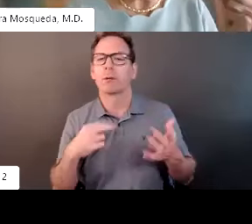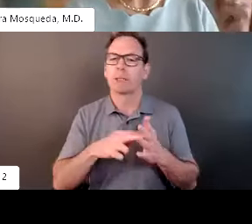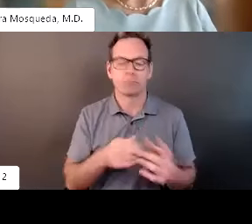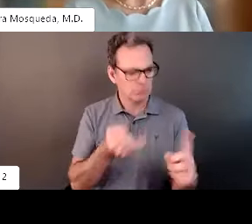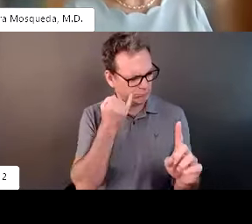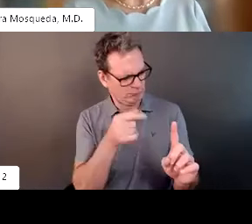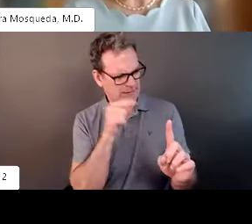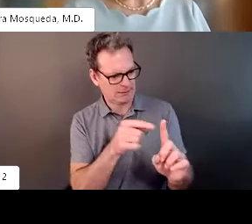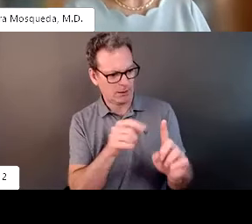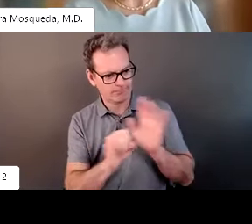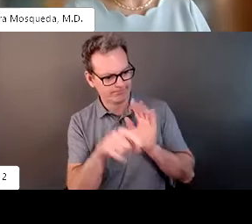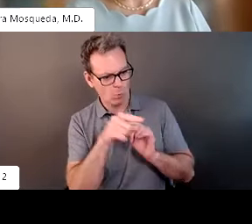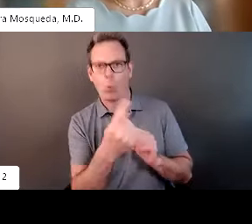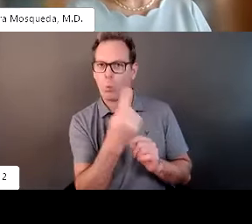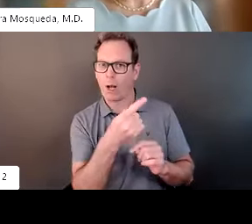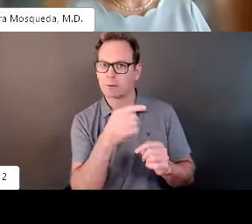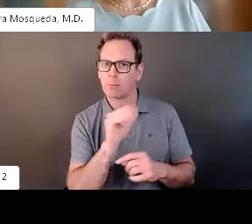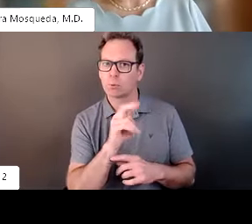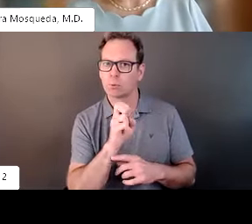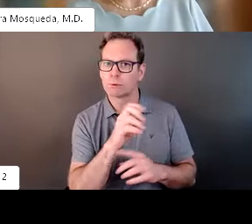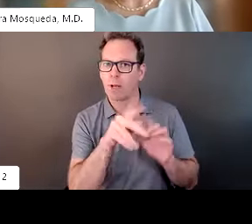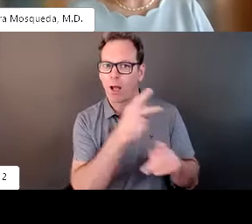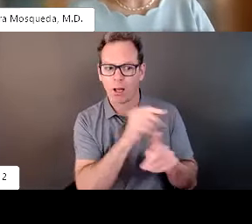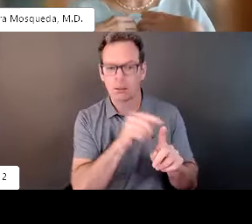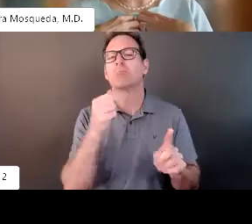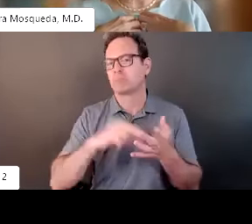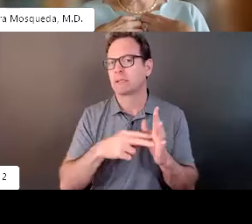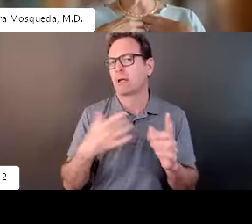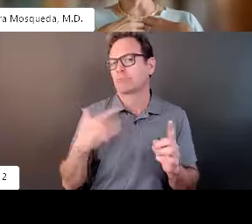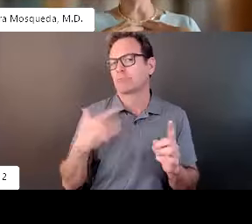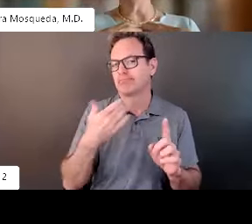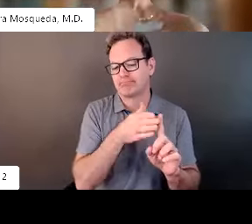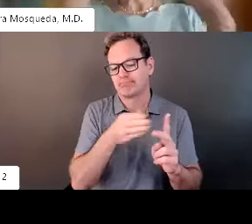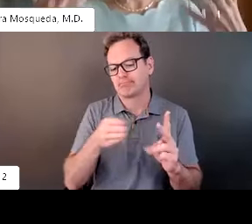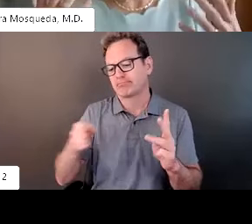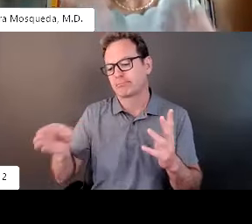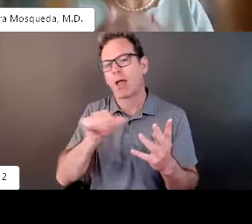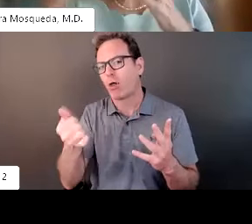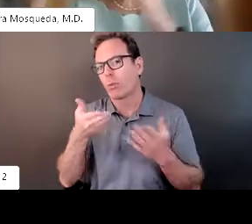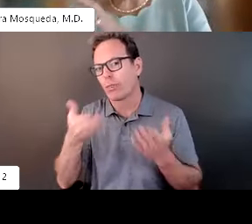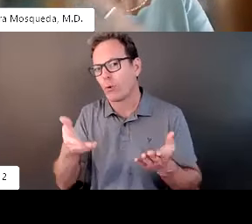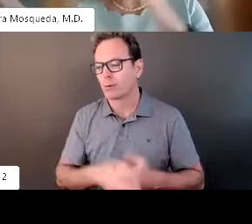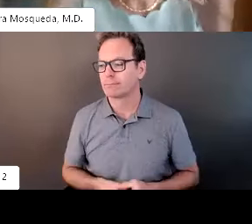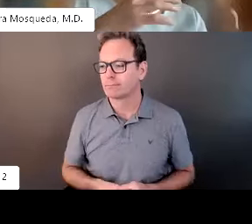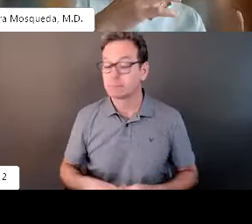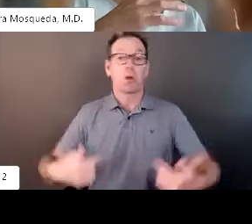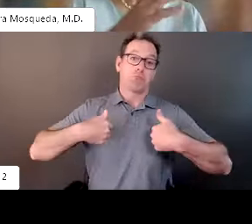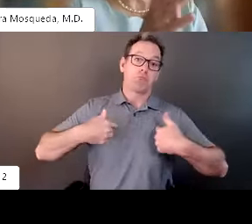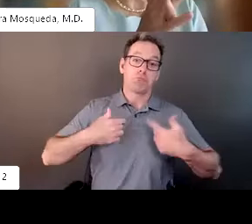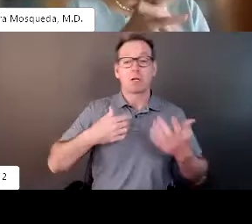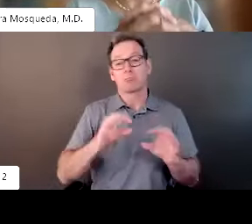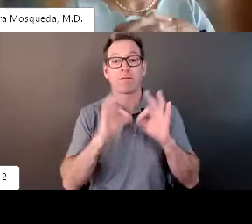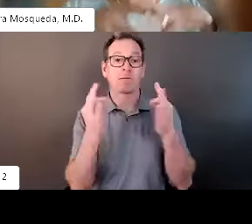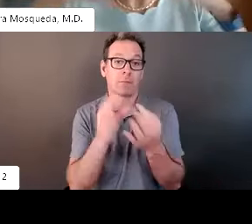What is it about aging that makes us more susceptible to abuse? And this is where, as a family physician, I'm a geriatrician, but also a